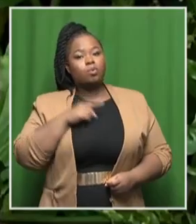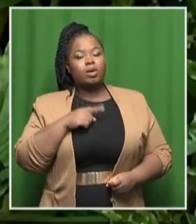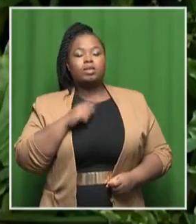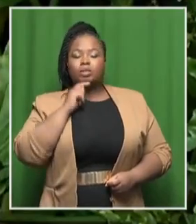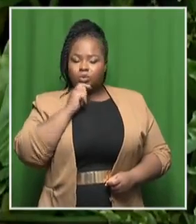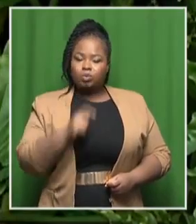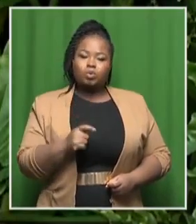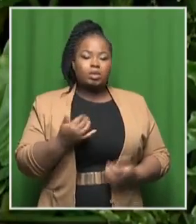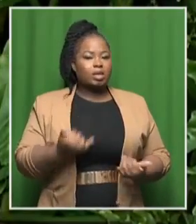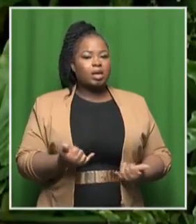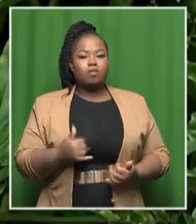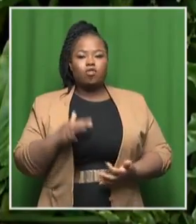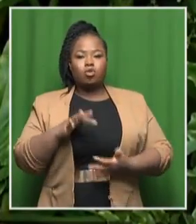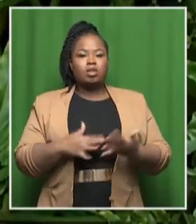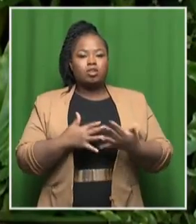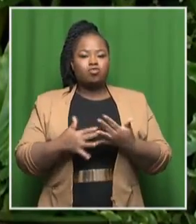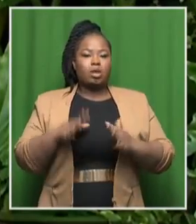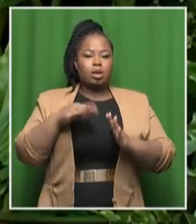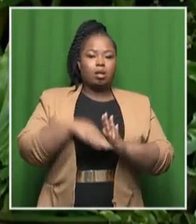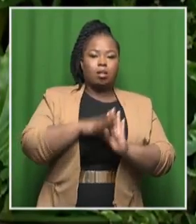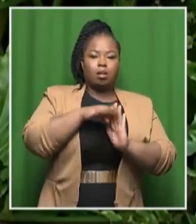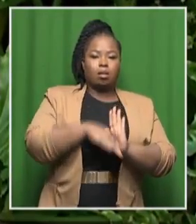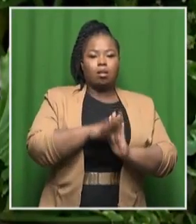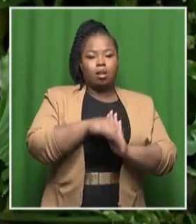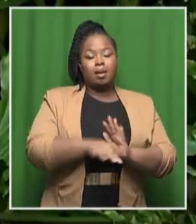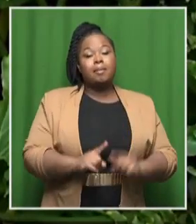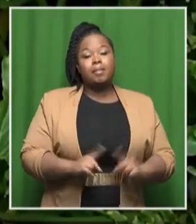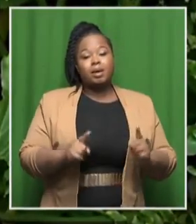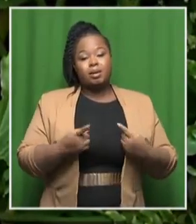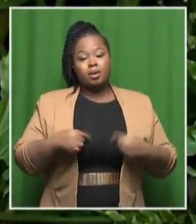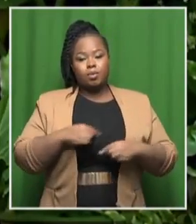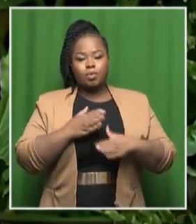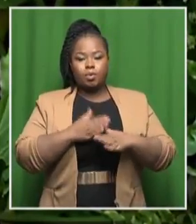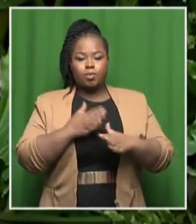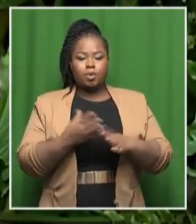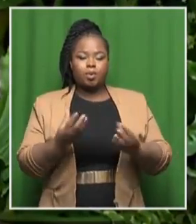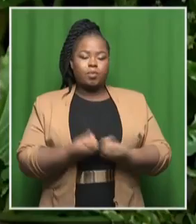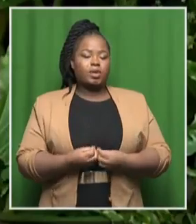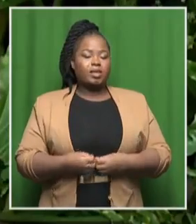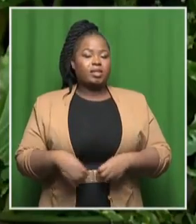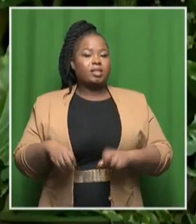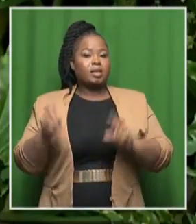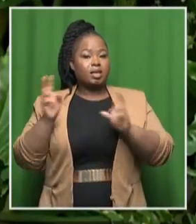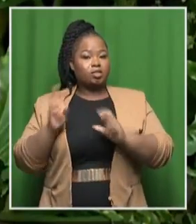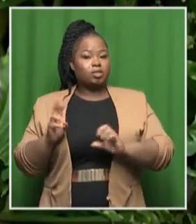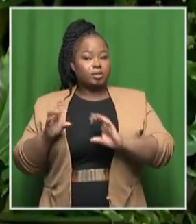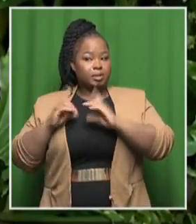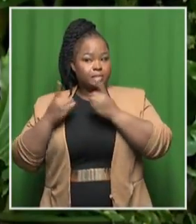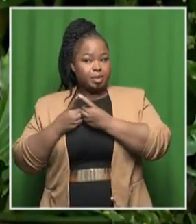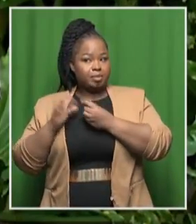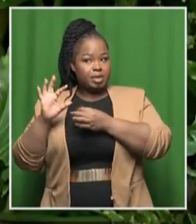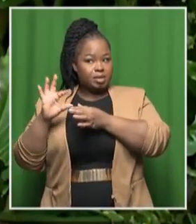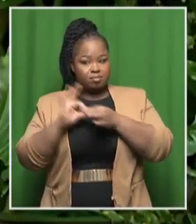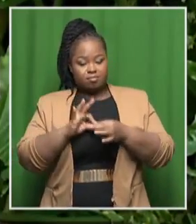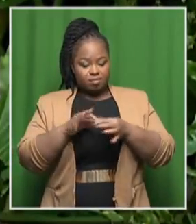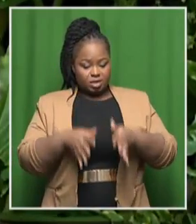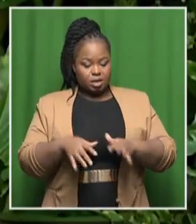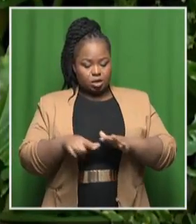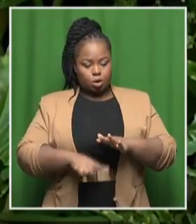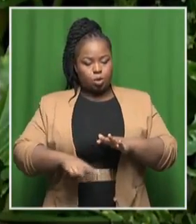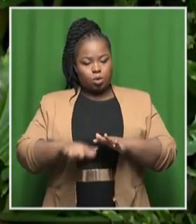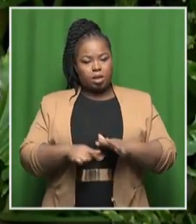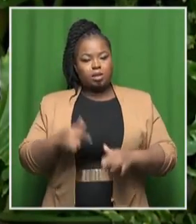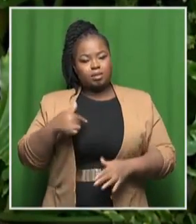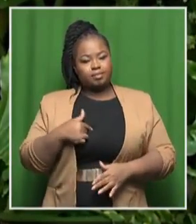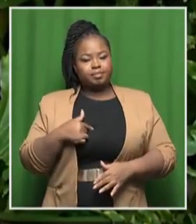creates instability on the grid. But with us working closely with our electricity department locally, we've managed to have